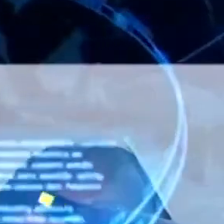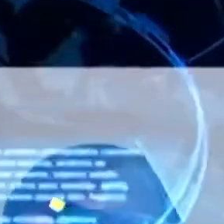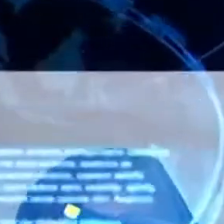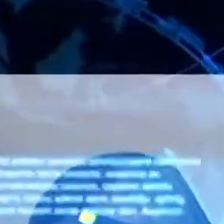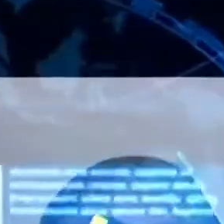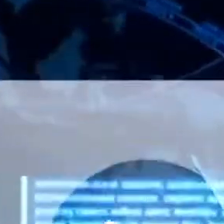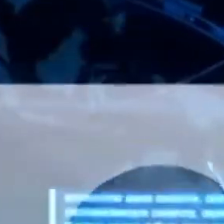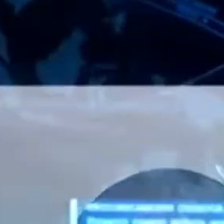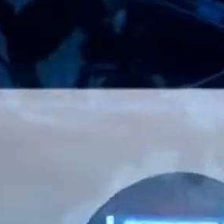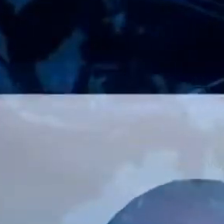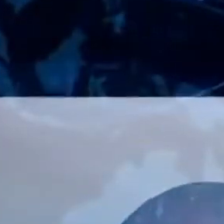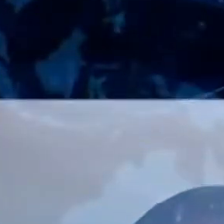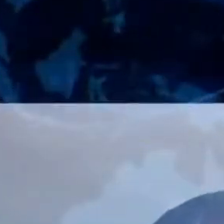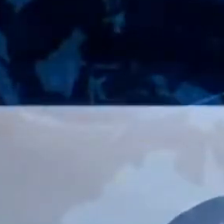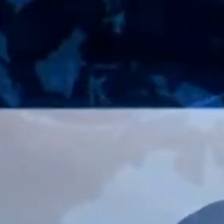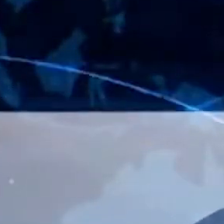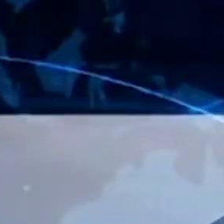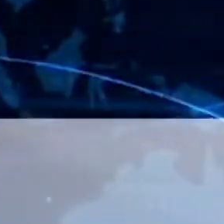ICT and research.